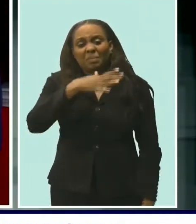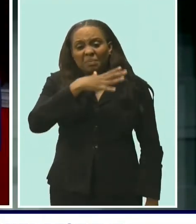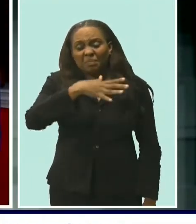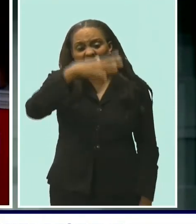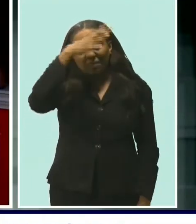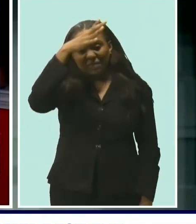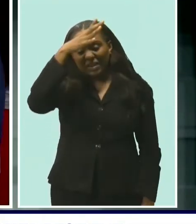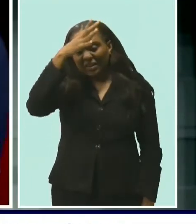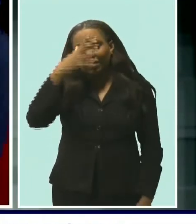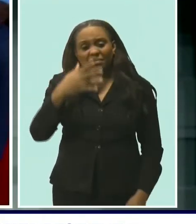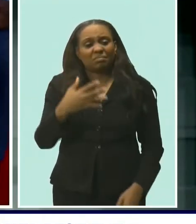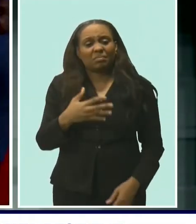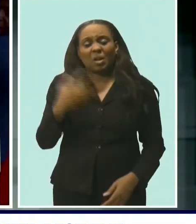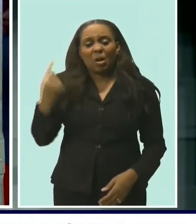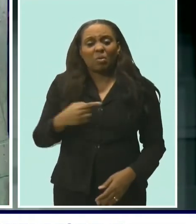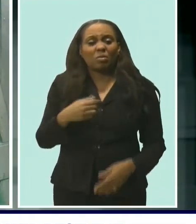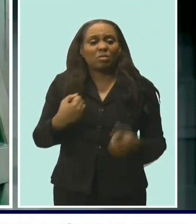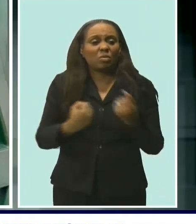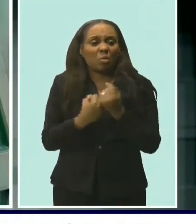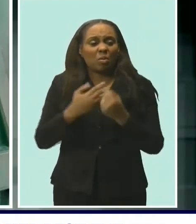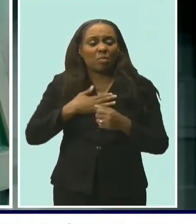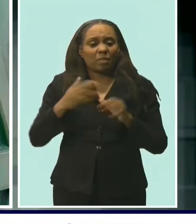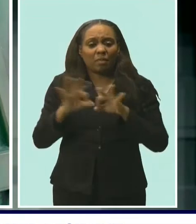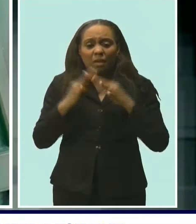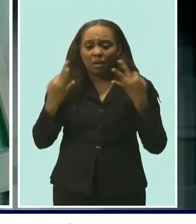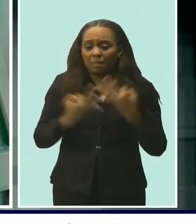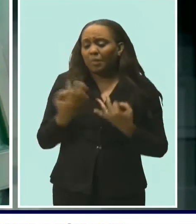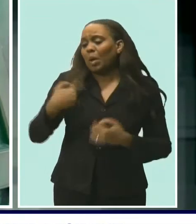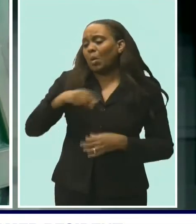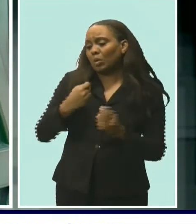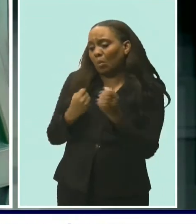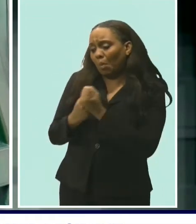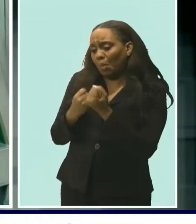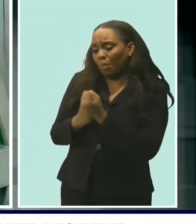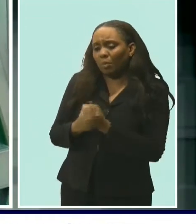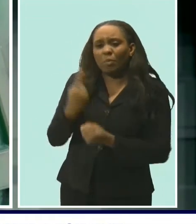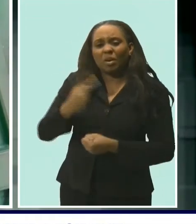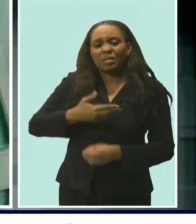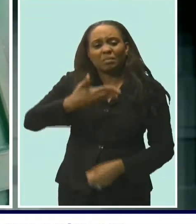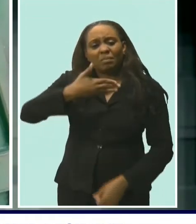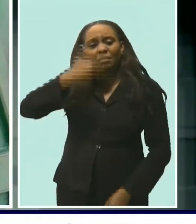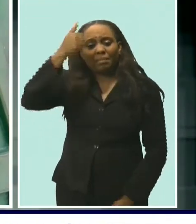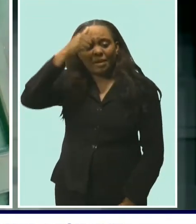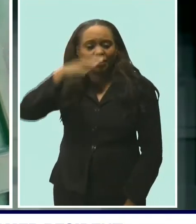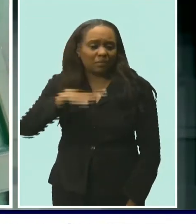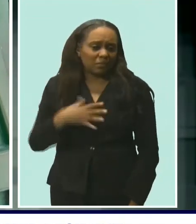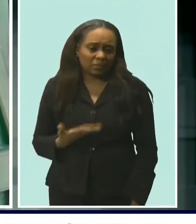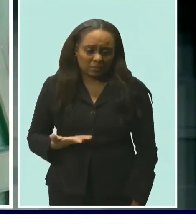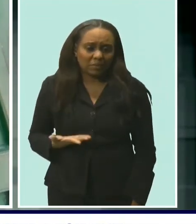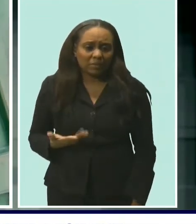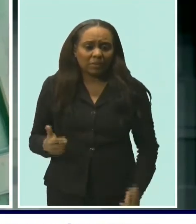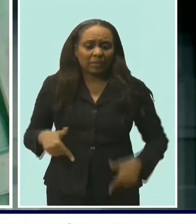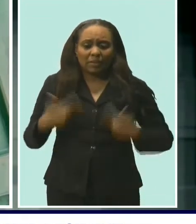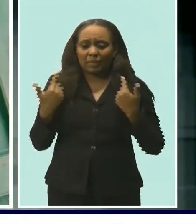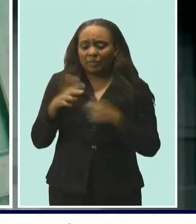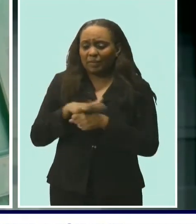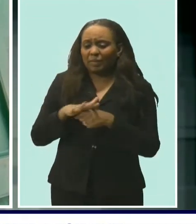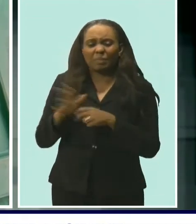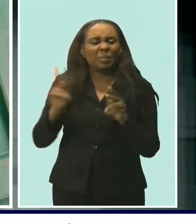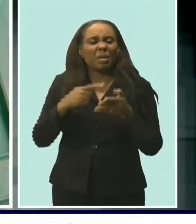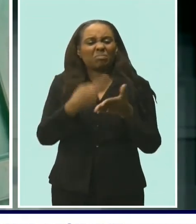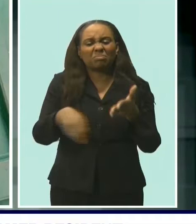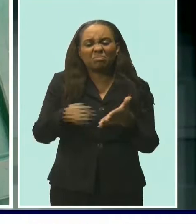already, he did there for me, and we was always there for him. He's one of the best men you could ever find in this district. Despite all the